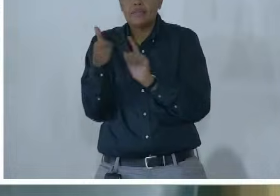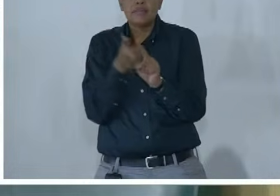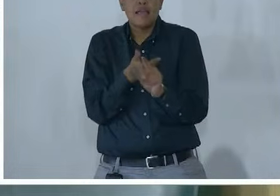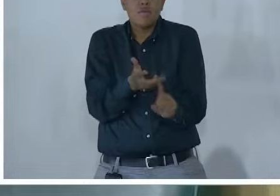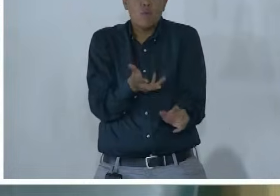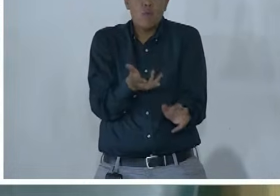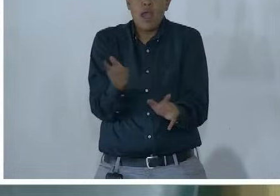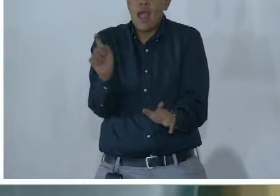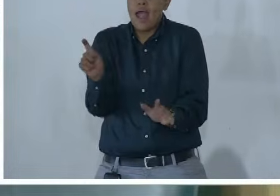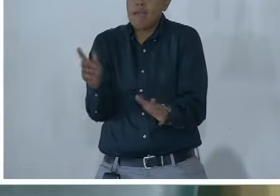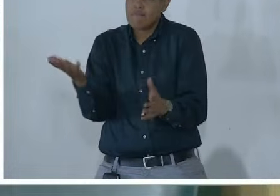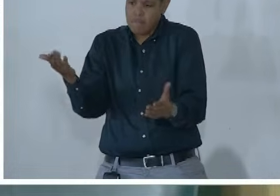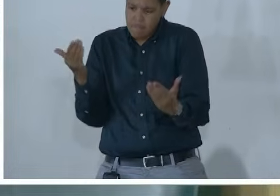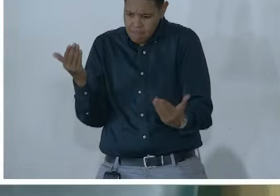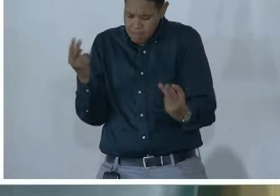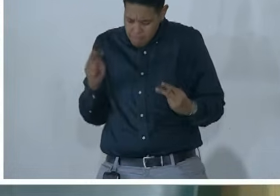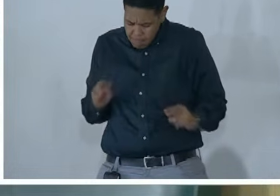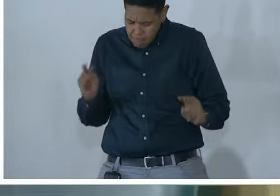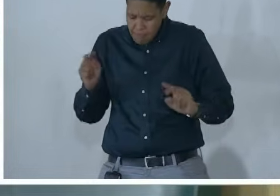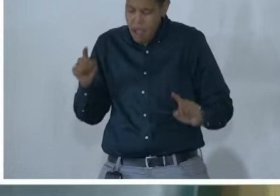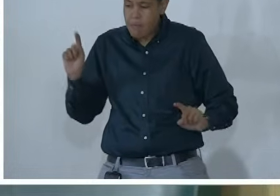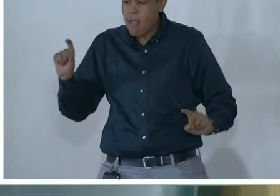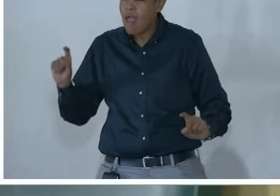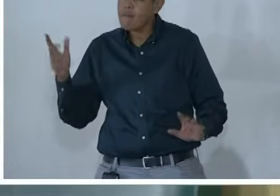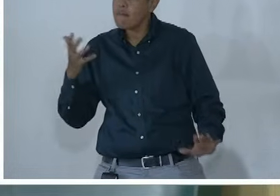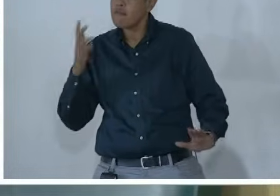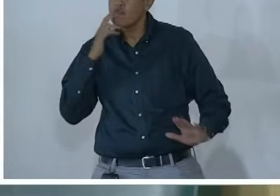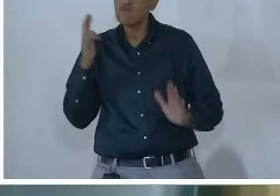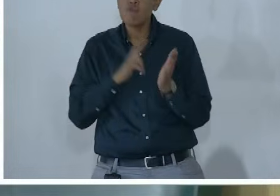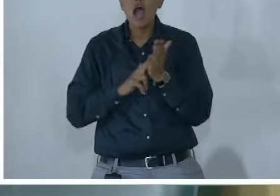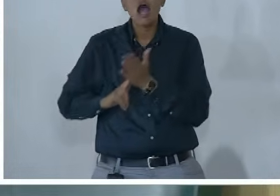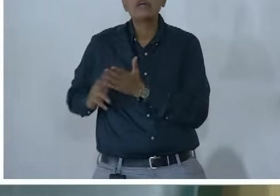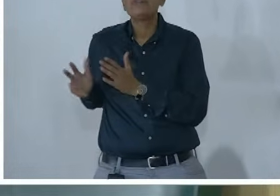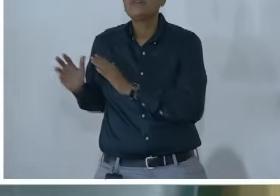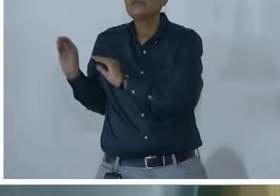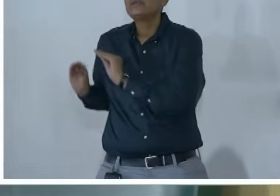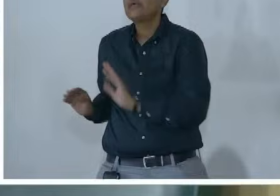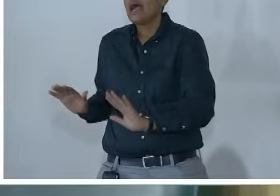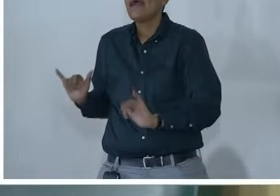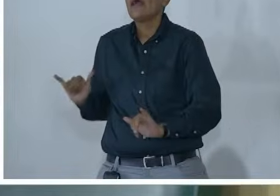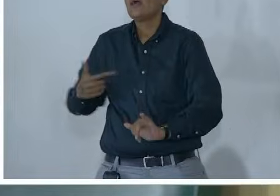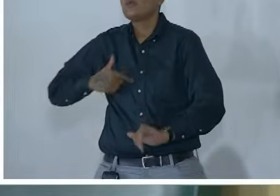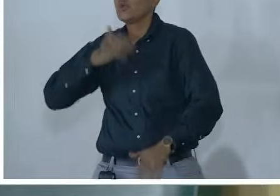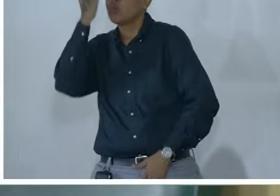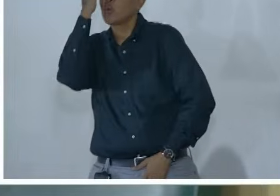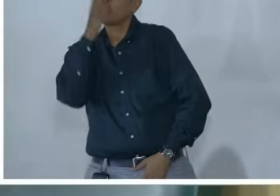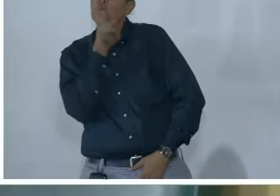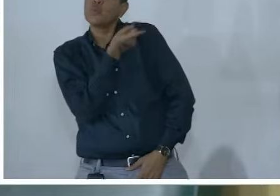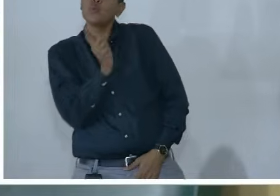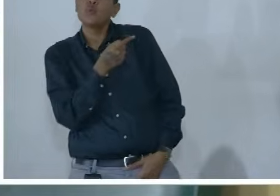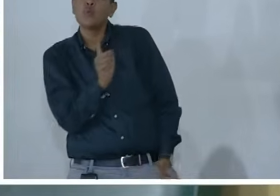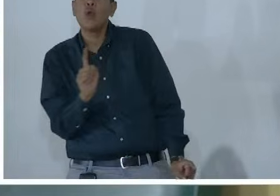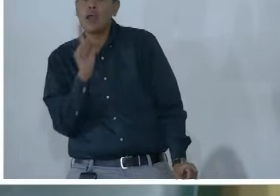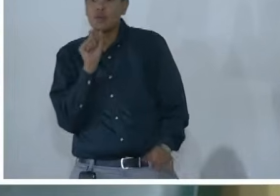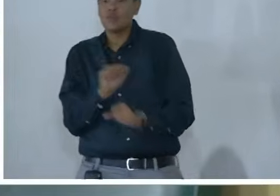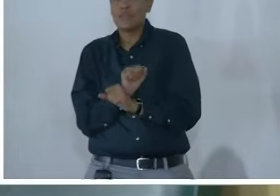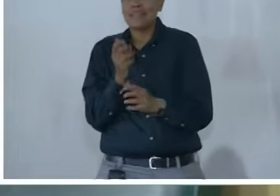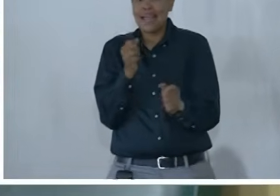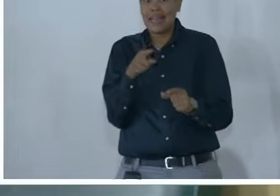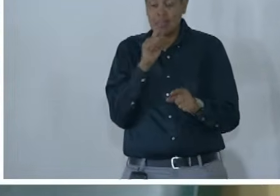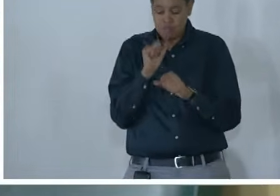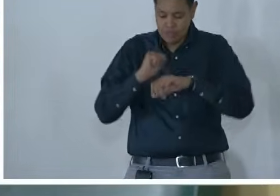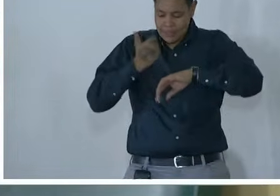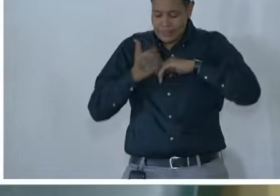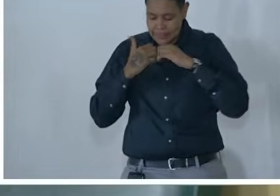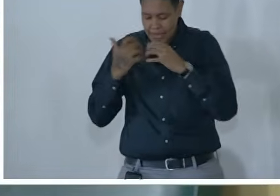They have to come forward. They have to register so that we know who they are in order to get them set